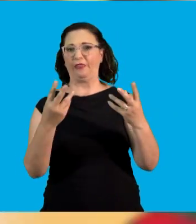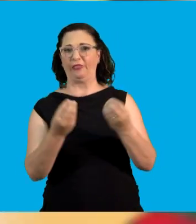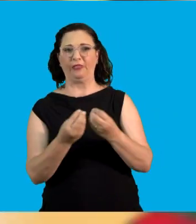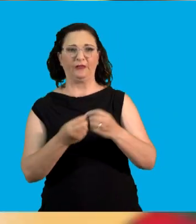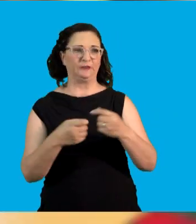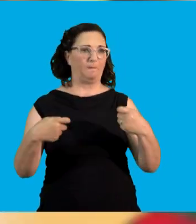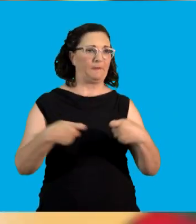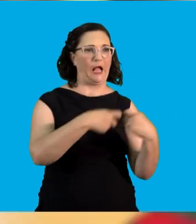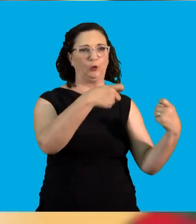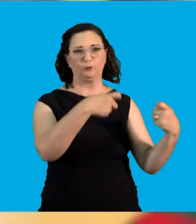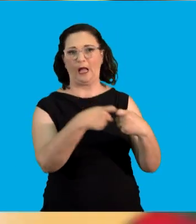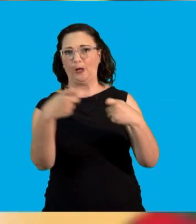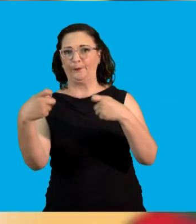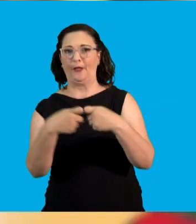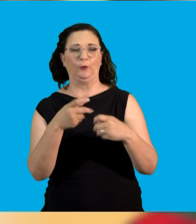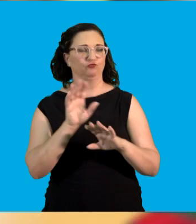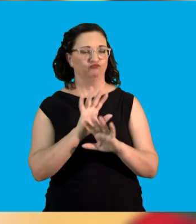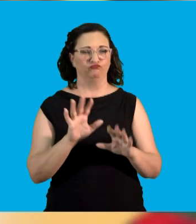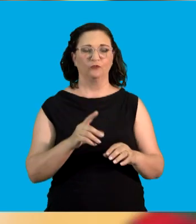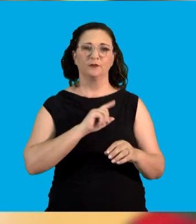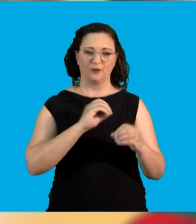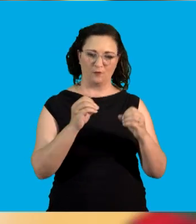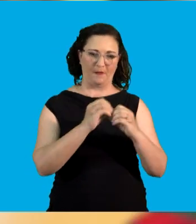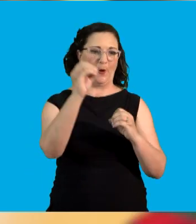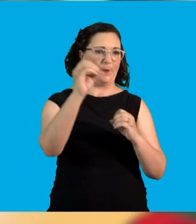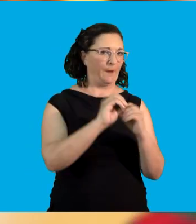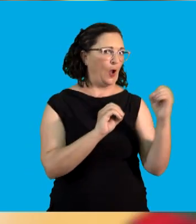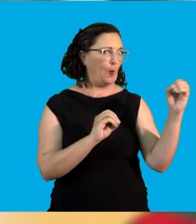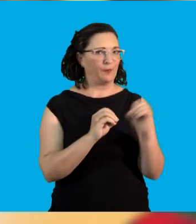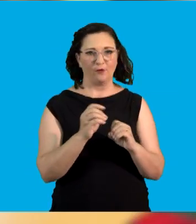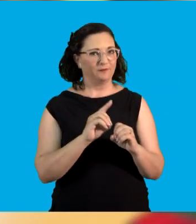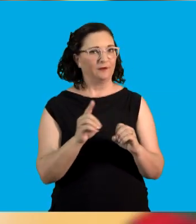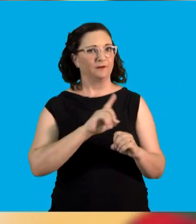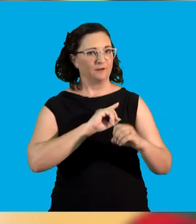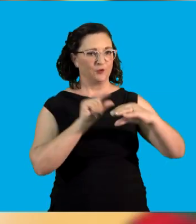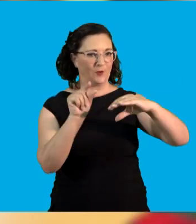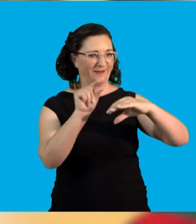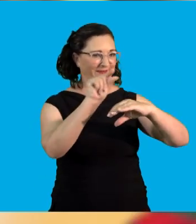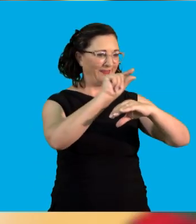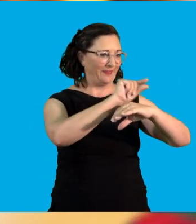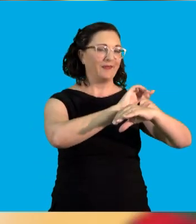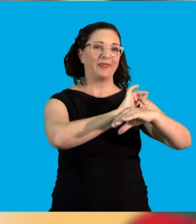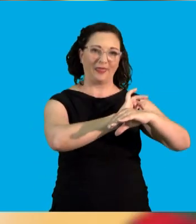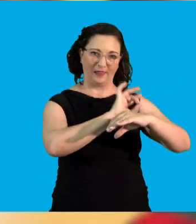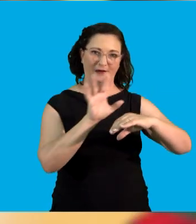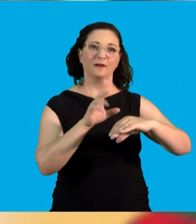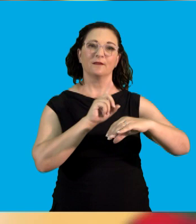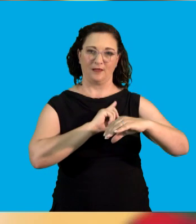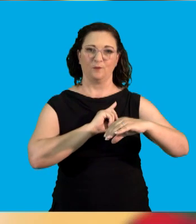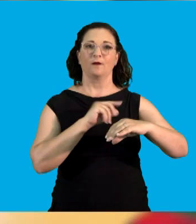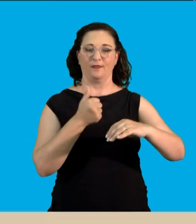with other objects. So it must make sure that its path is clear in order for it to be referred to as a